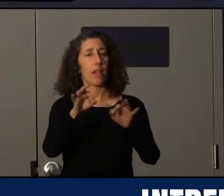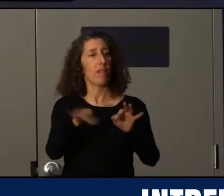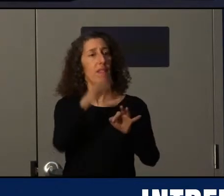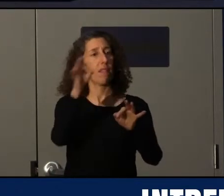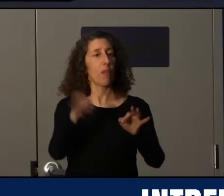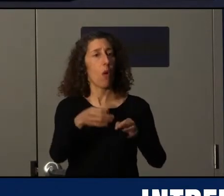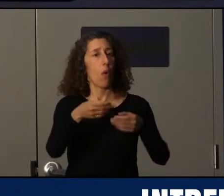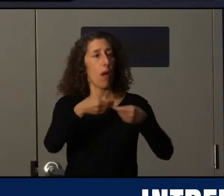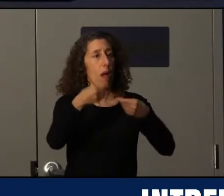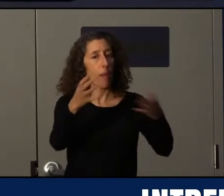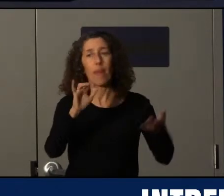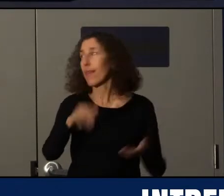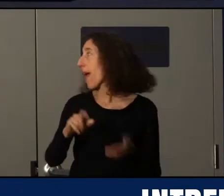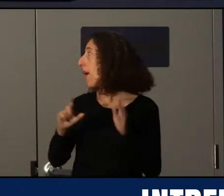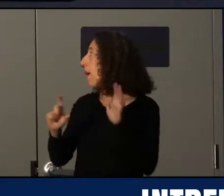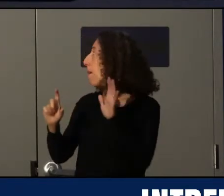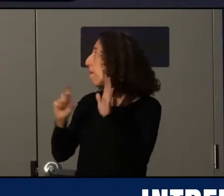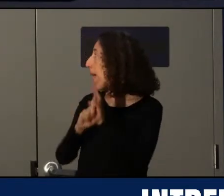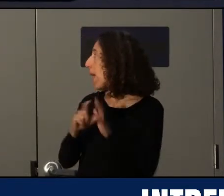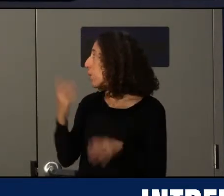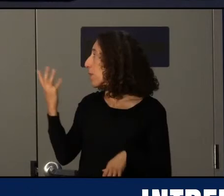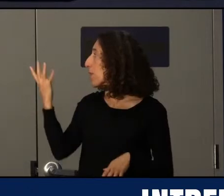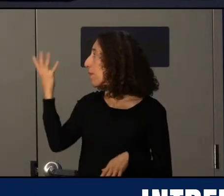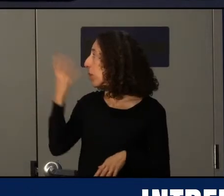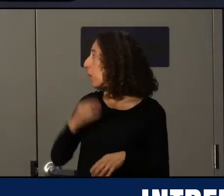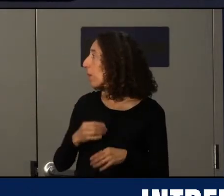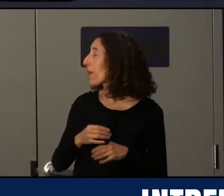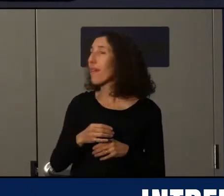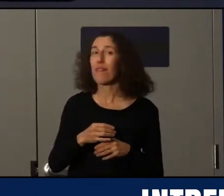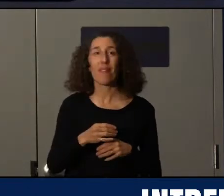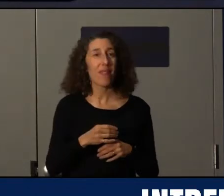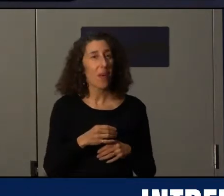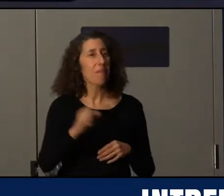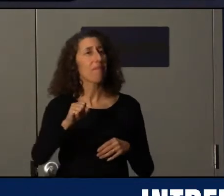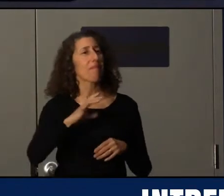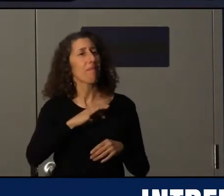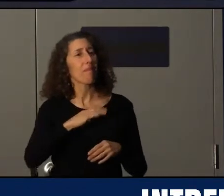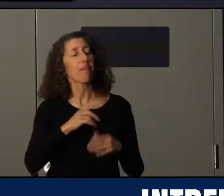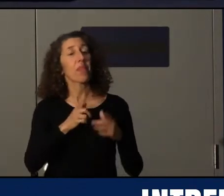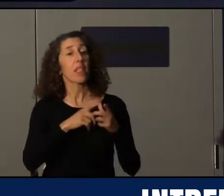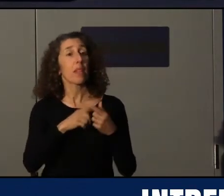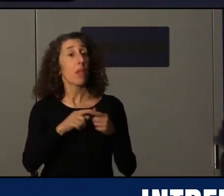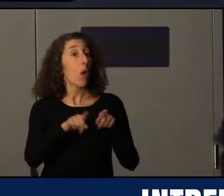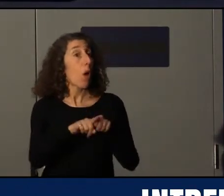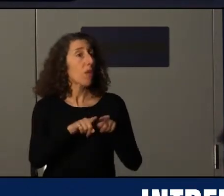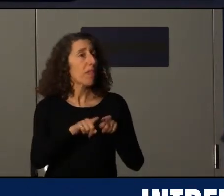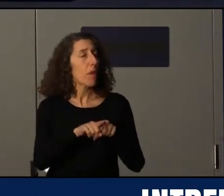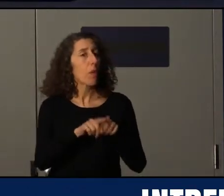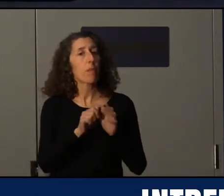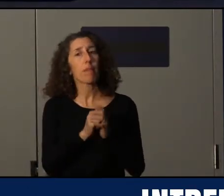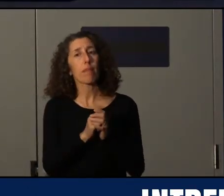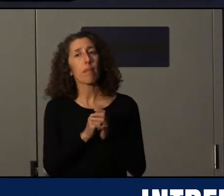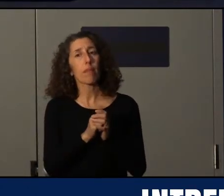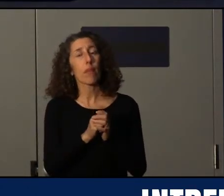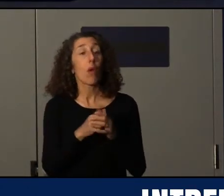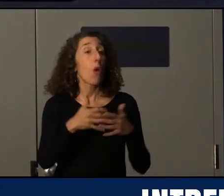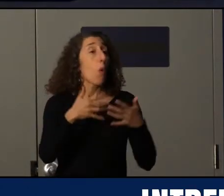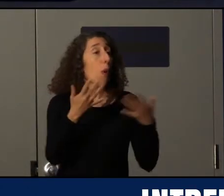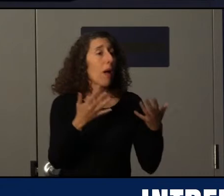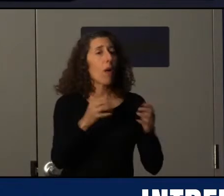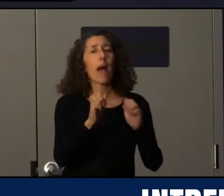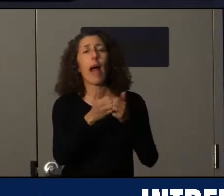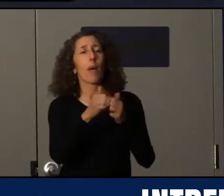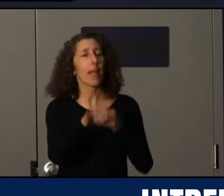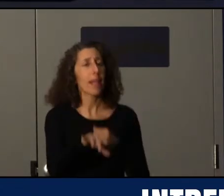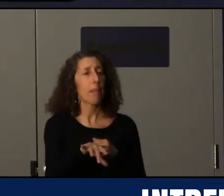program very well. And then highlights for me, besides art in space, I don't know, just being there with a really cool